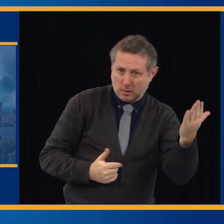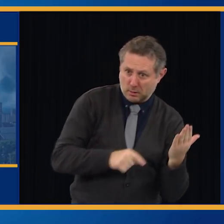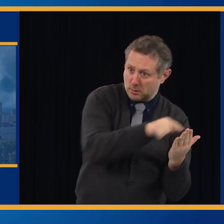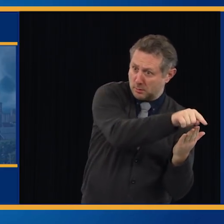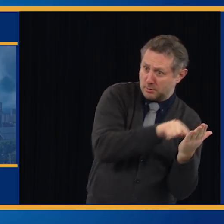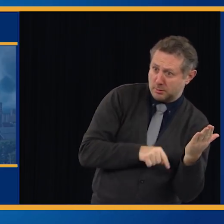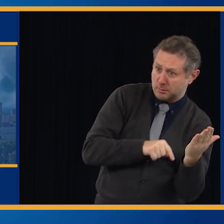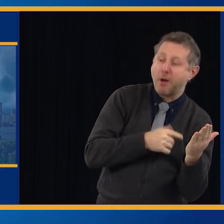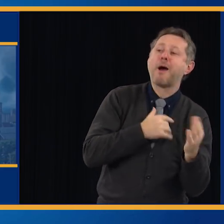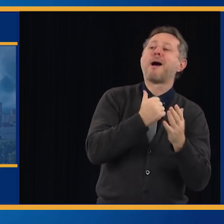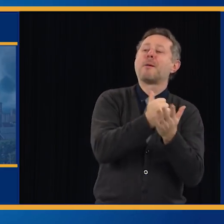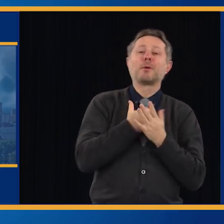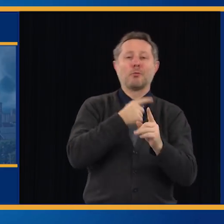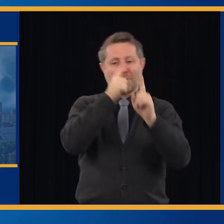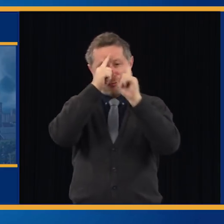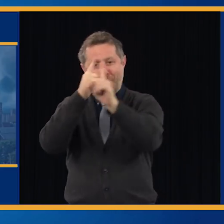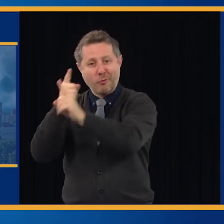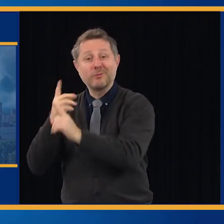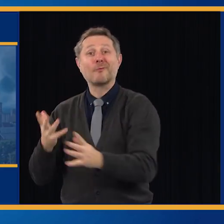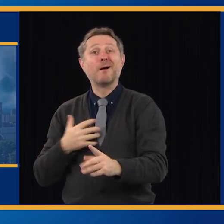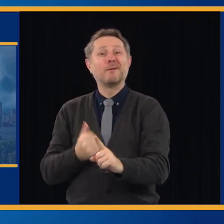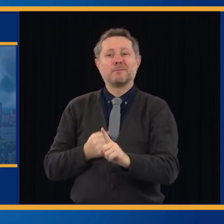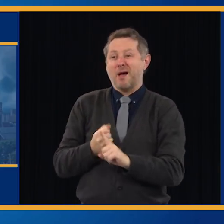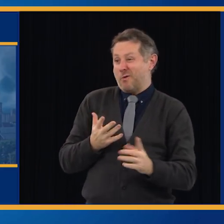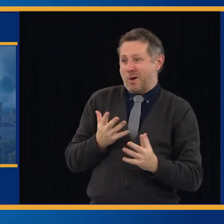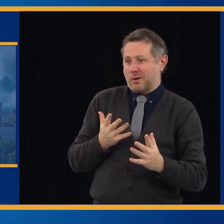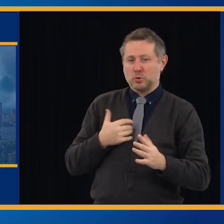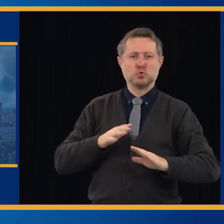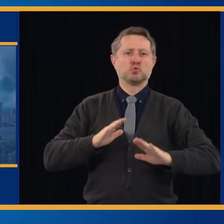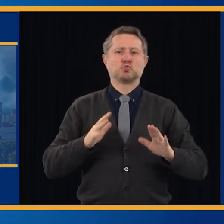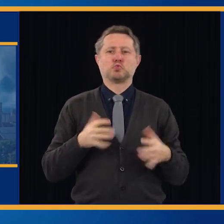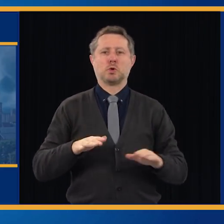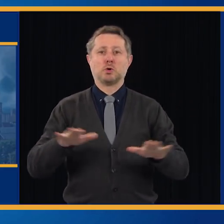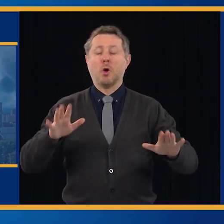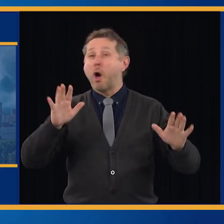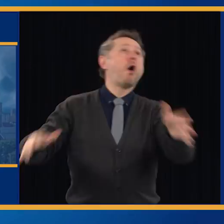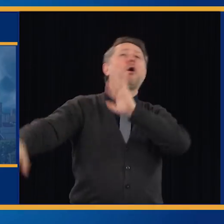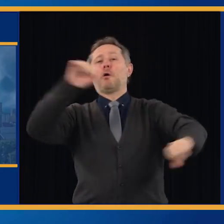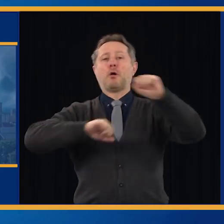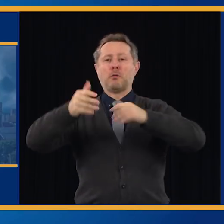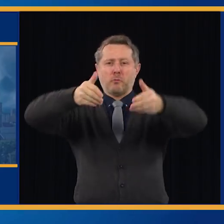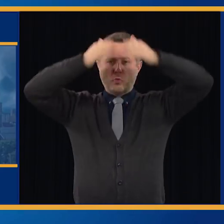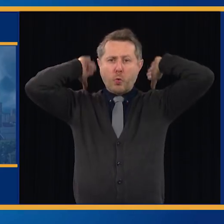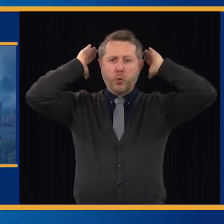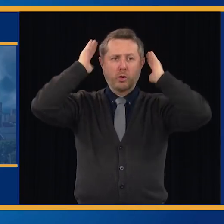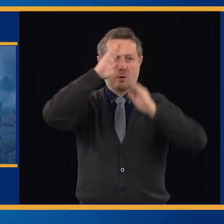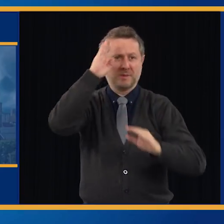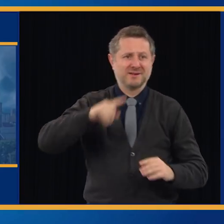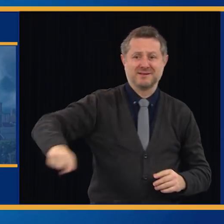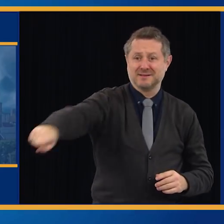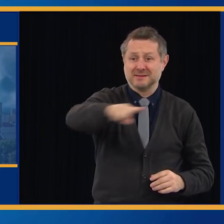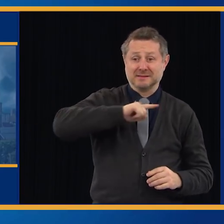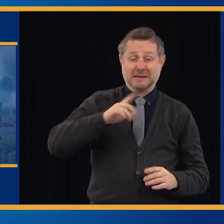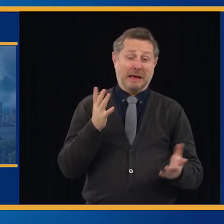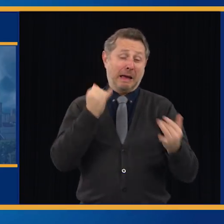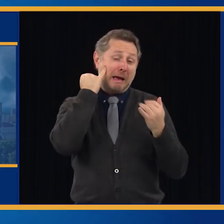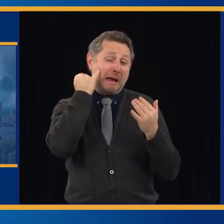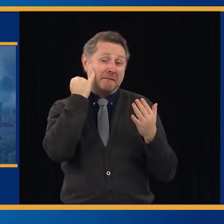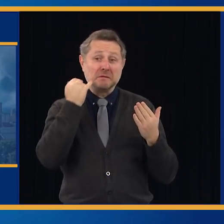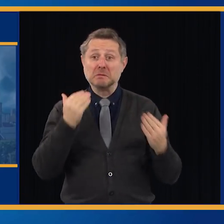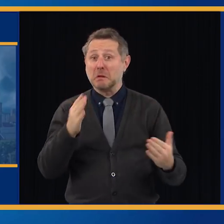First point, don't overwhelm the hospital system. If the hospital system in an